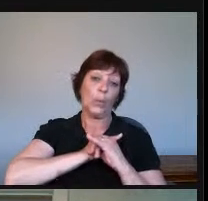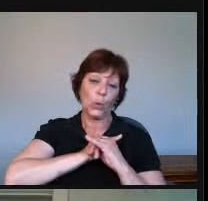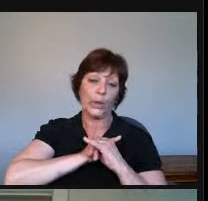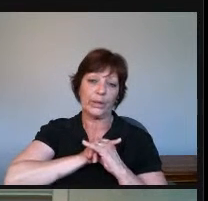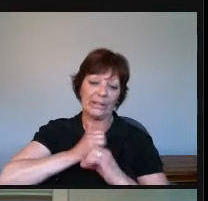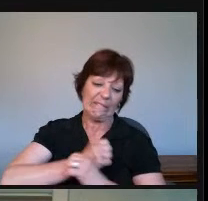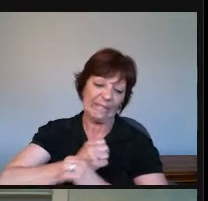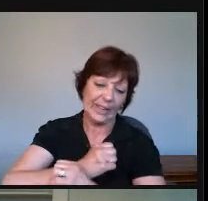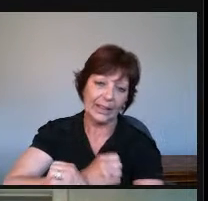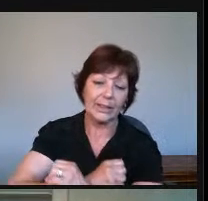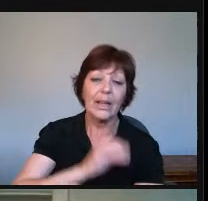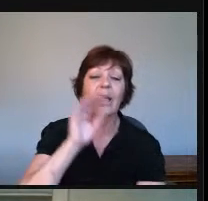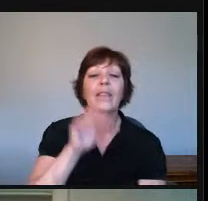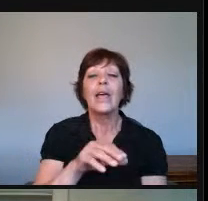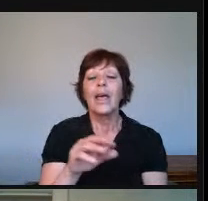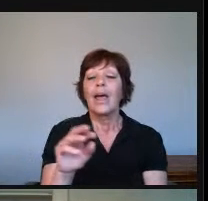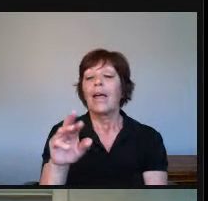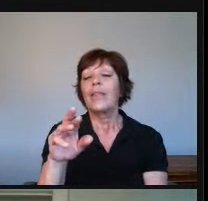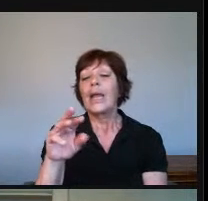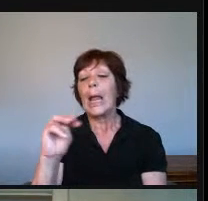The mRNA